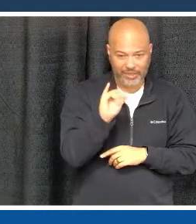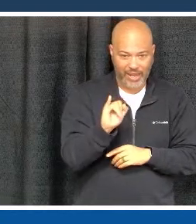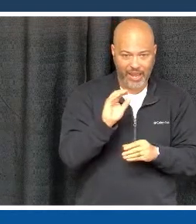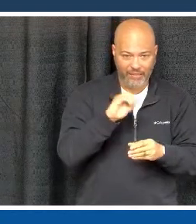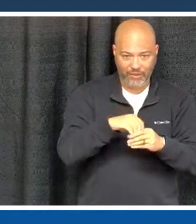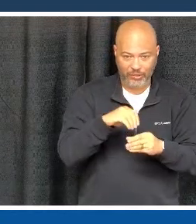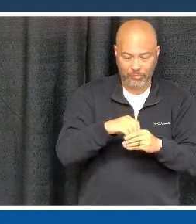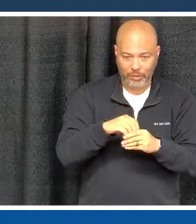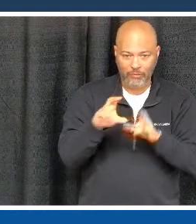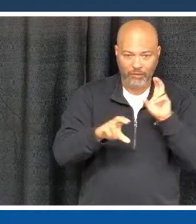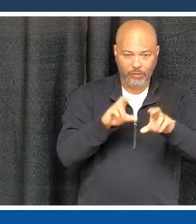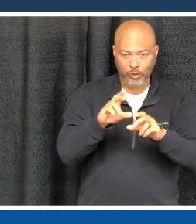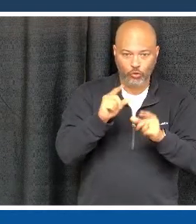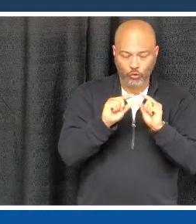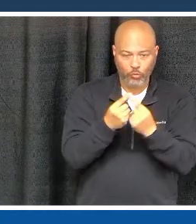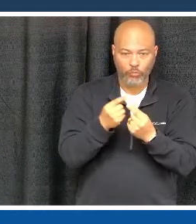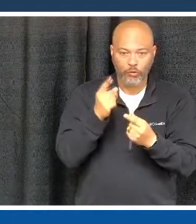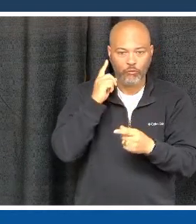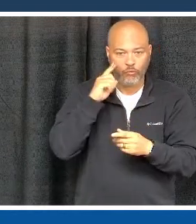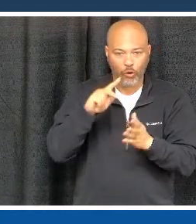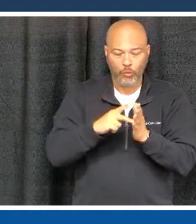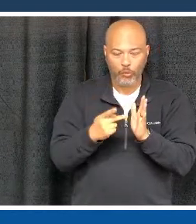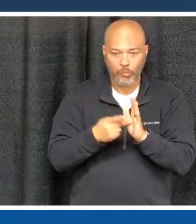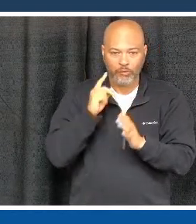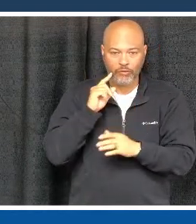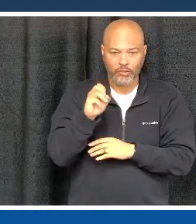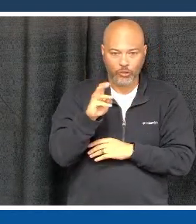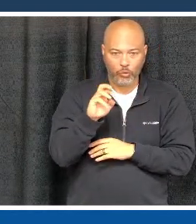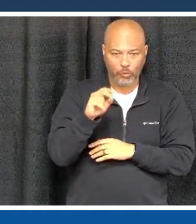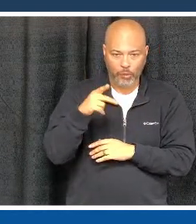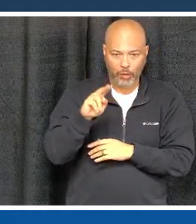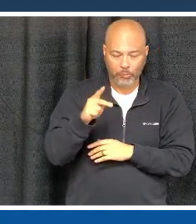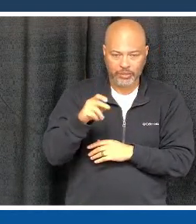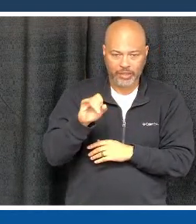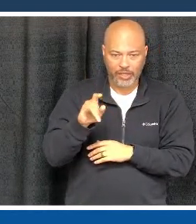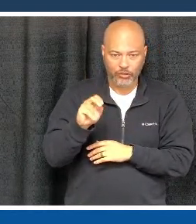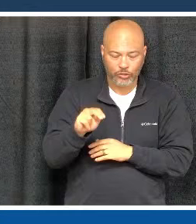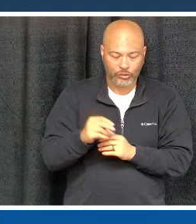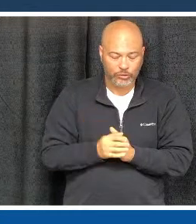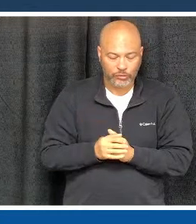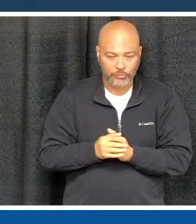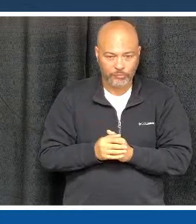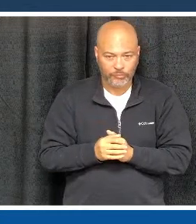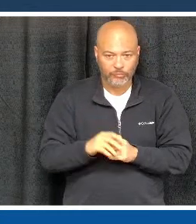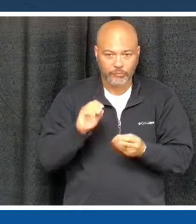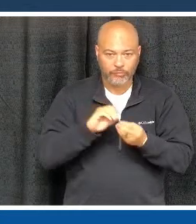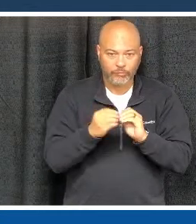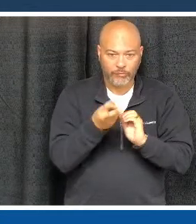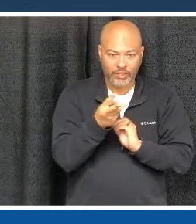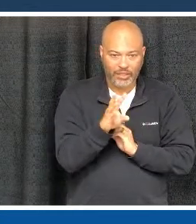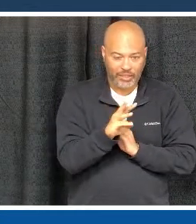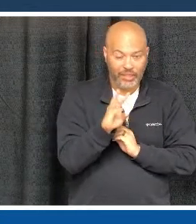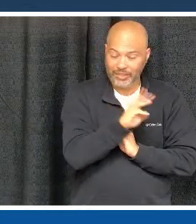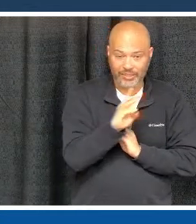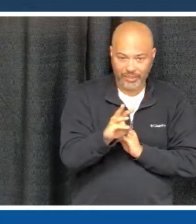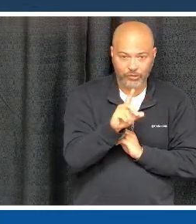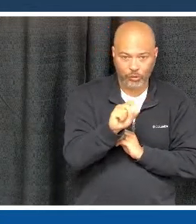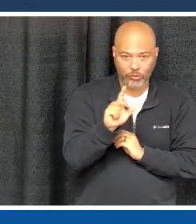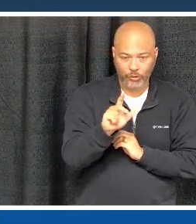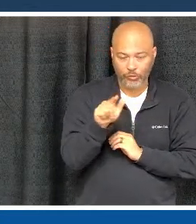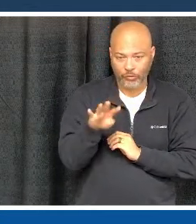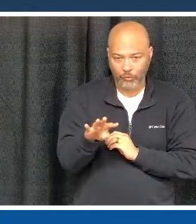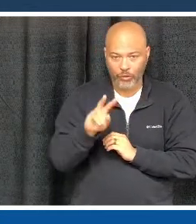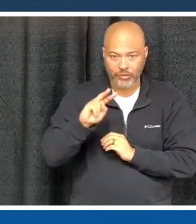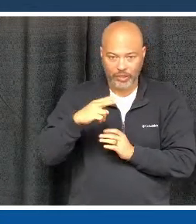Group property to the city of Clarksville for the purpose of a sewer pump station. Ordinance 66,